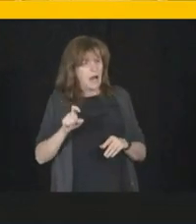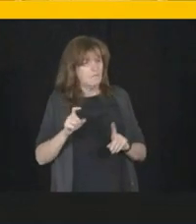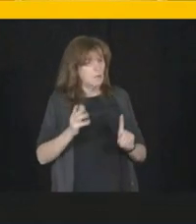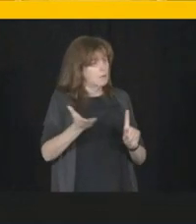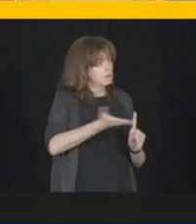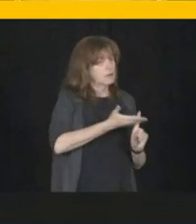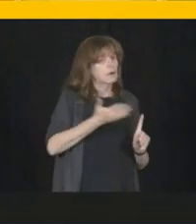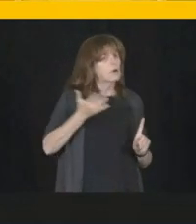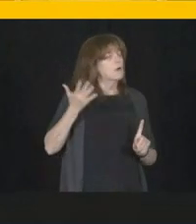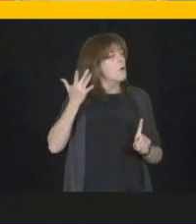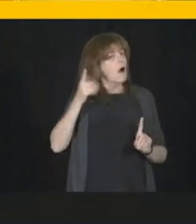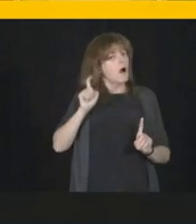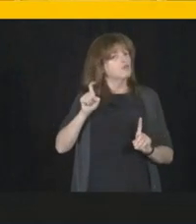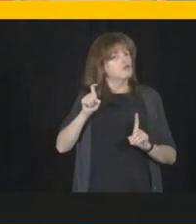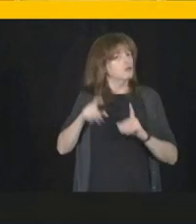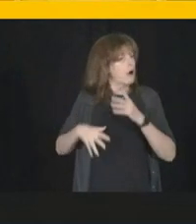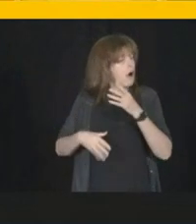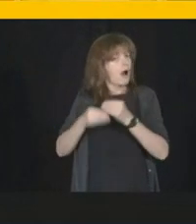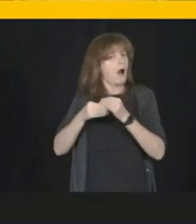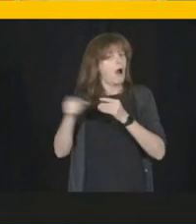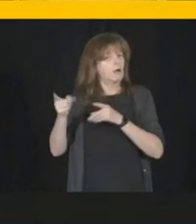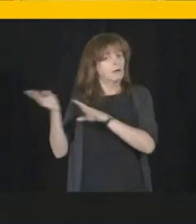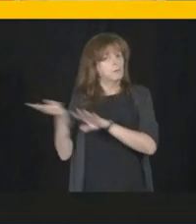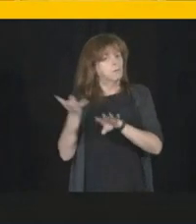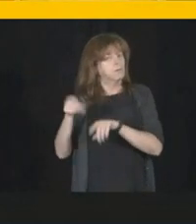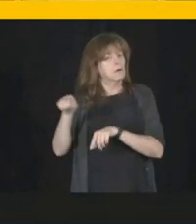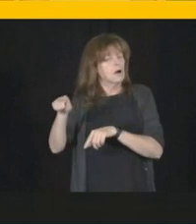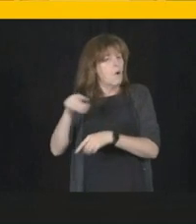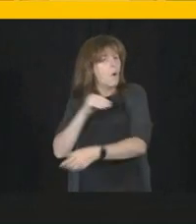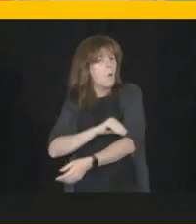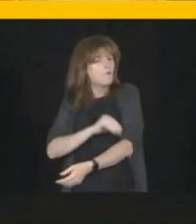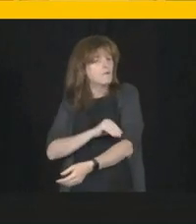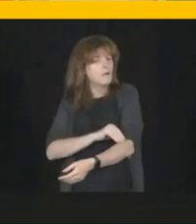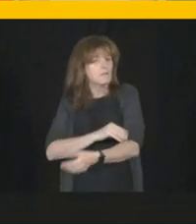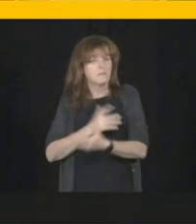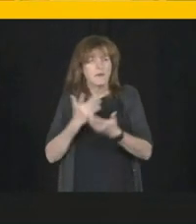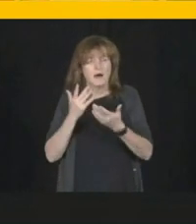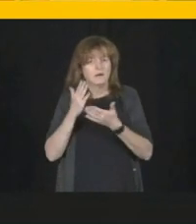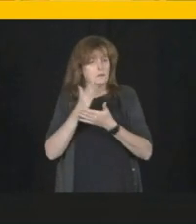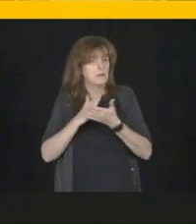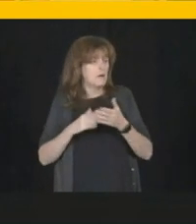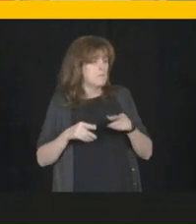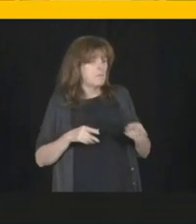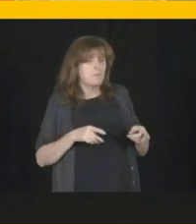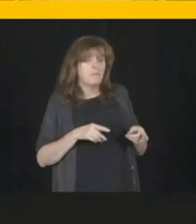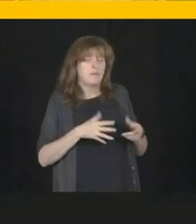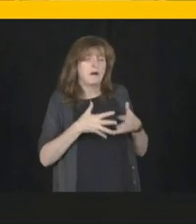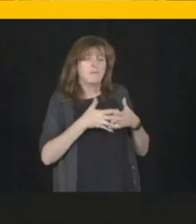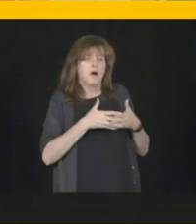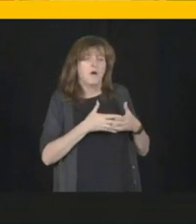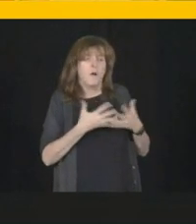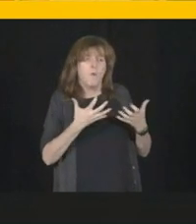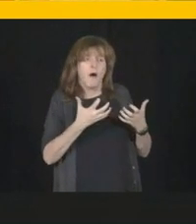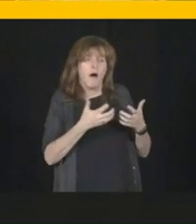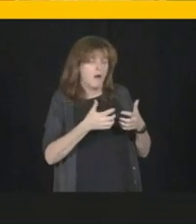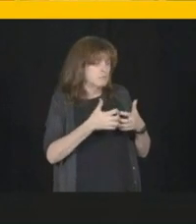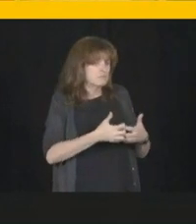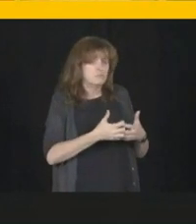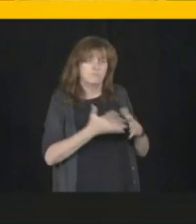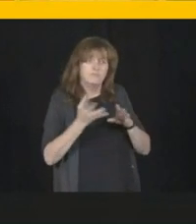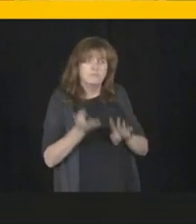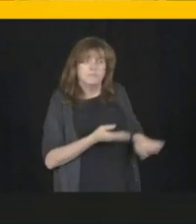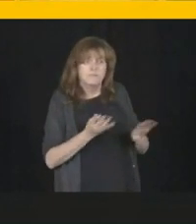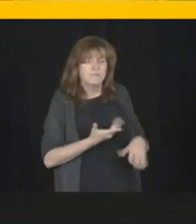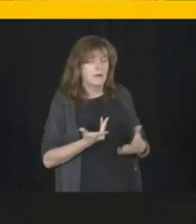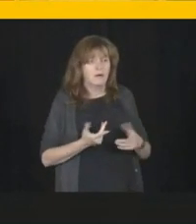on making sure we cut regulations, cut red tape, making sure we have an environment that the companies can thrive and prosper, so therefore the employees will